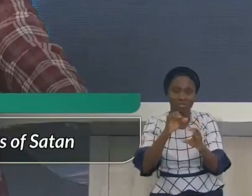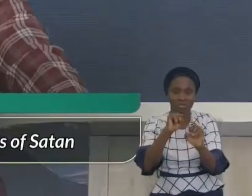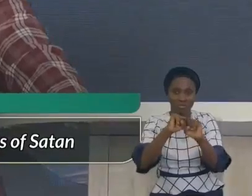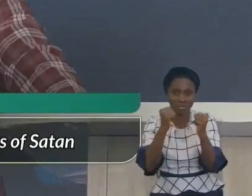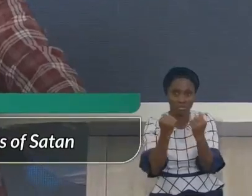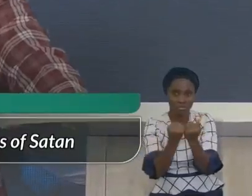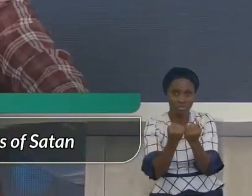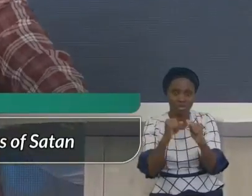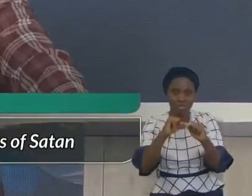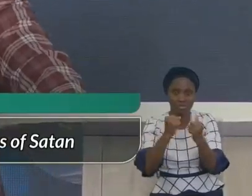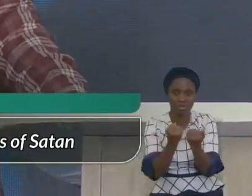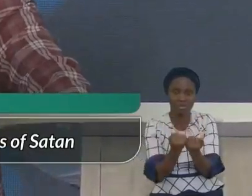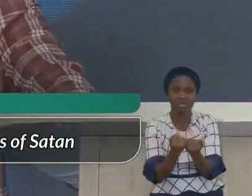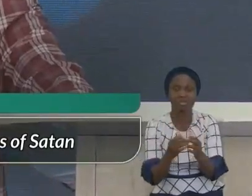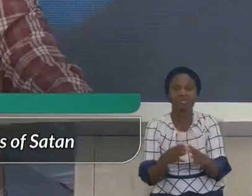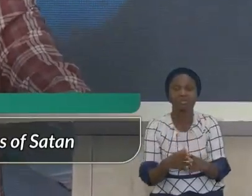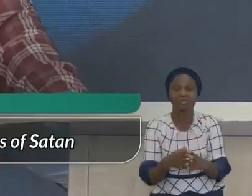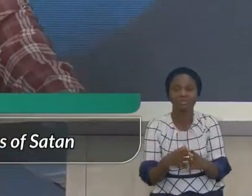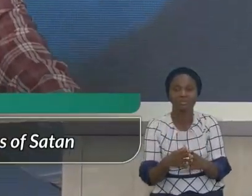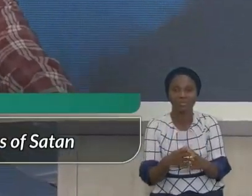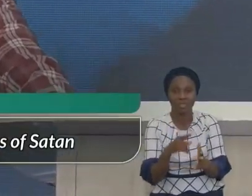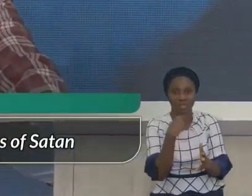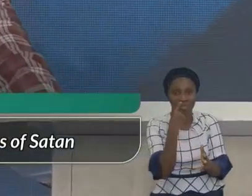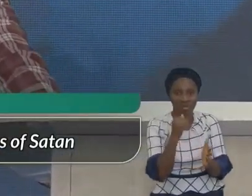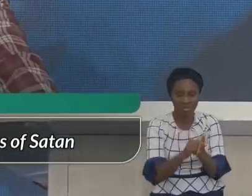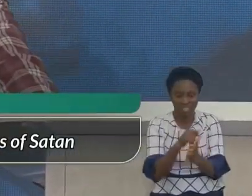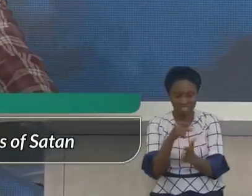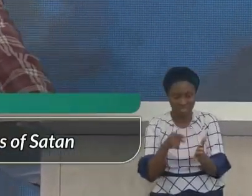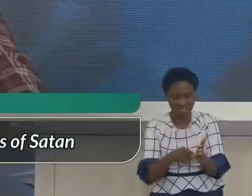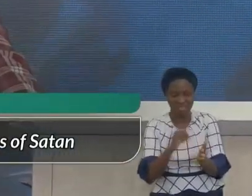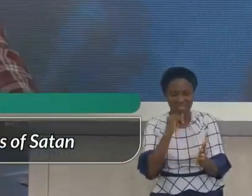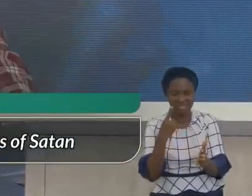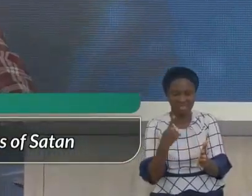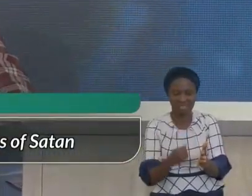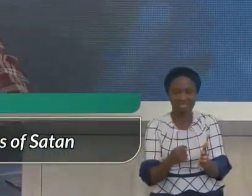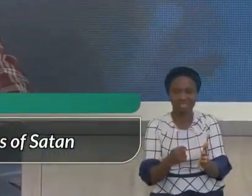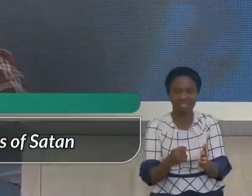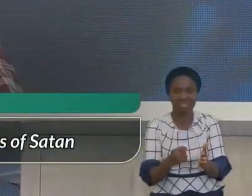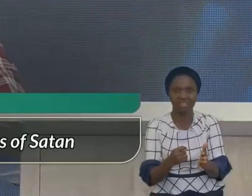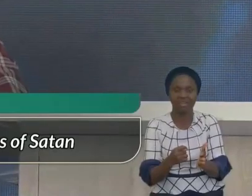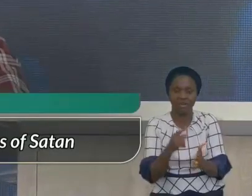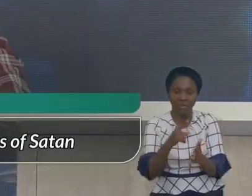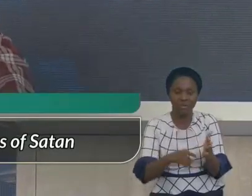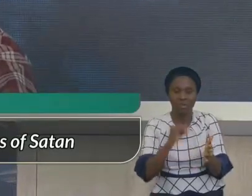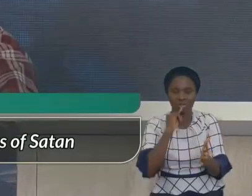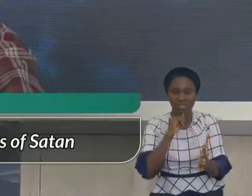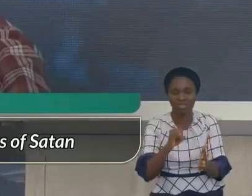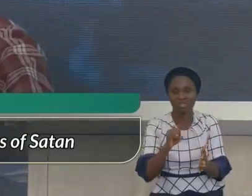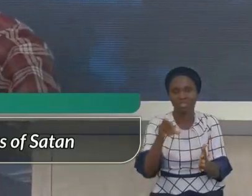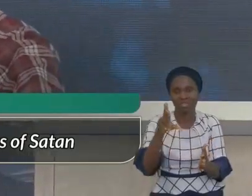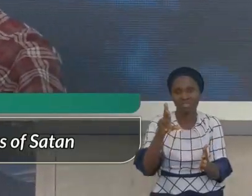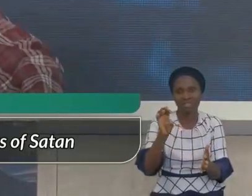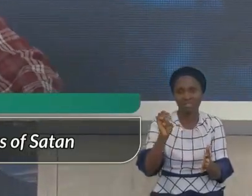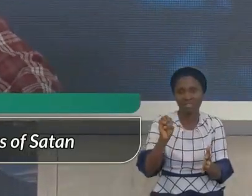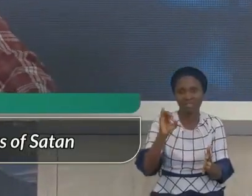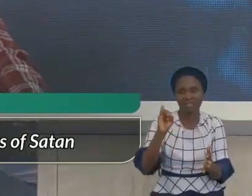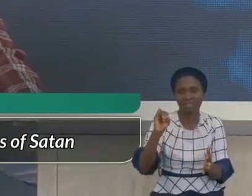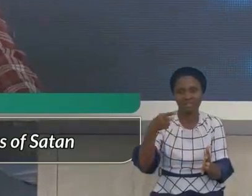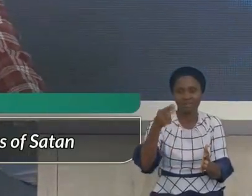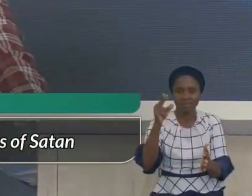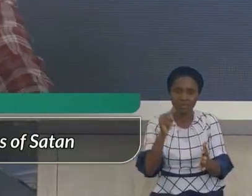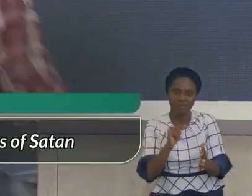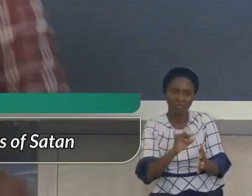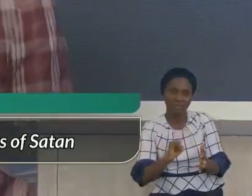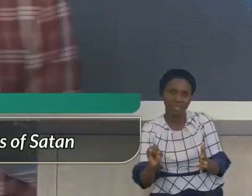This is what the people who are high over there and the people who are aspiring to get there, this is the gang they